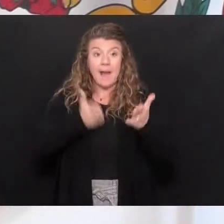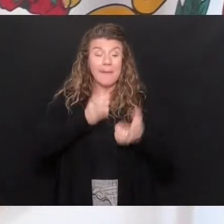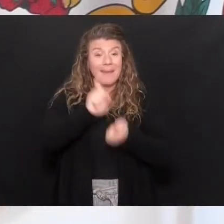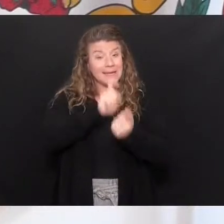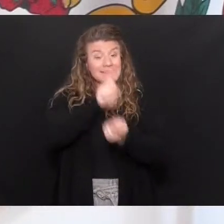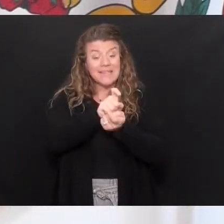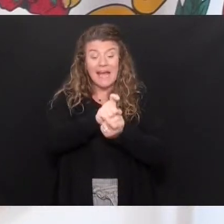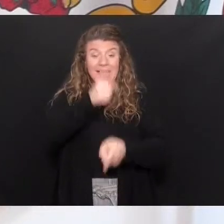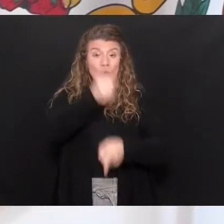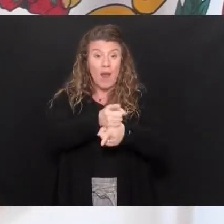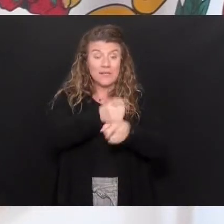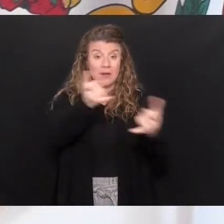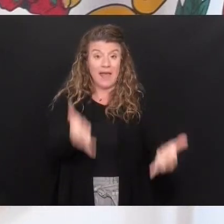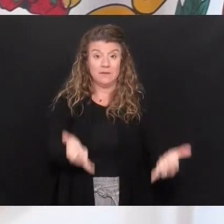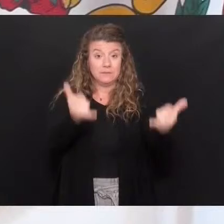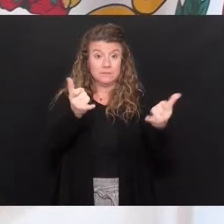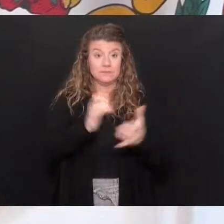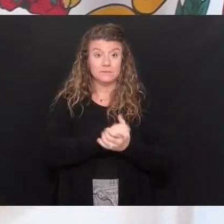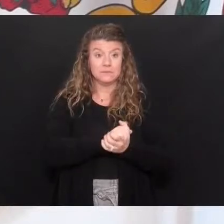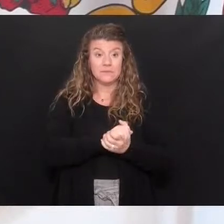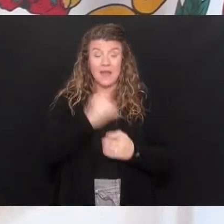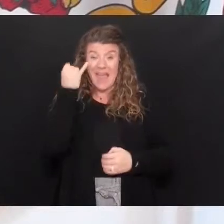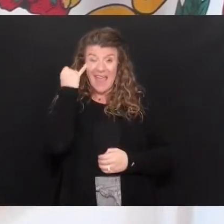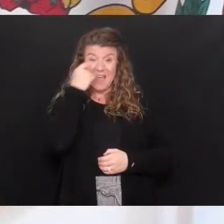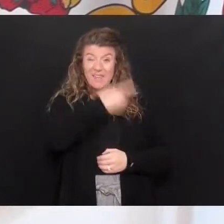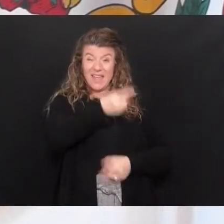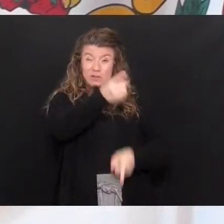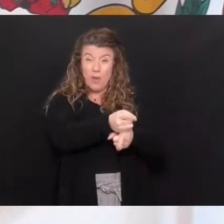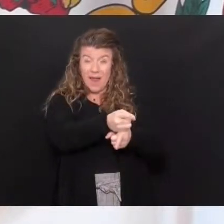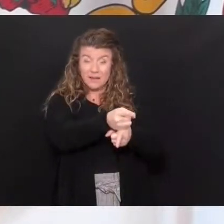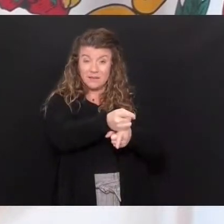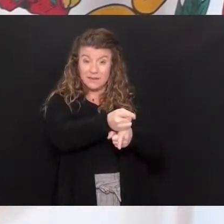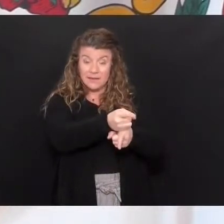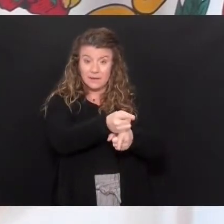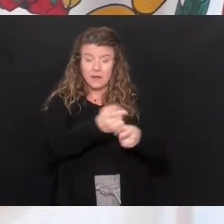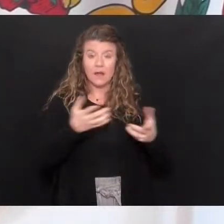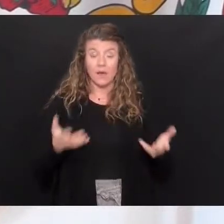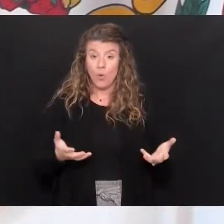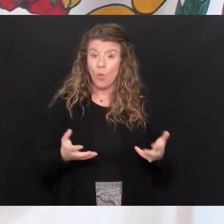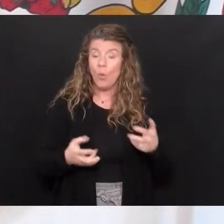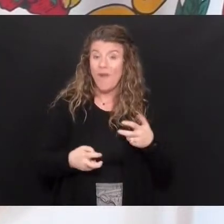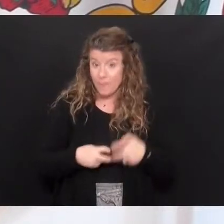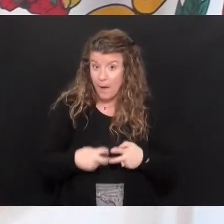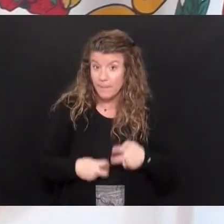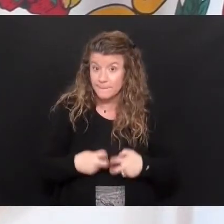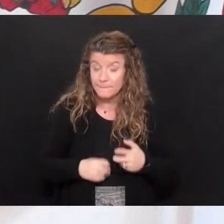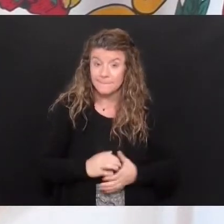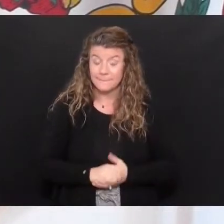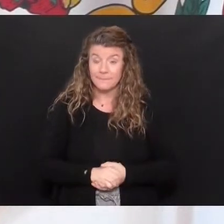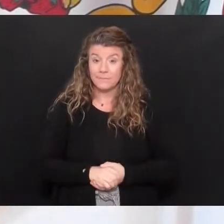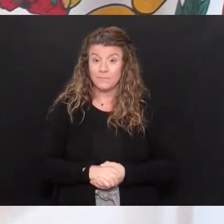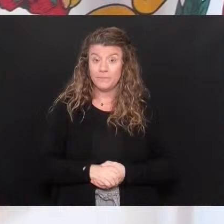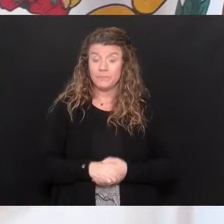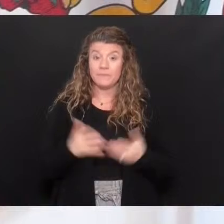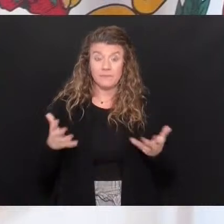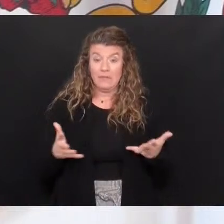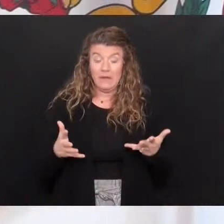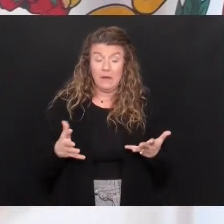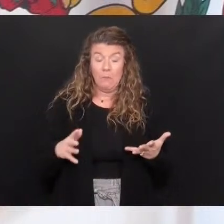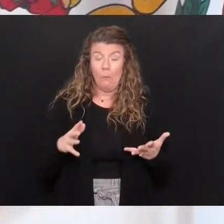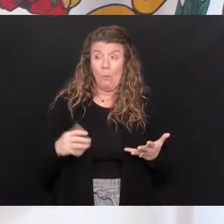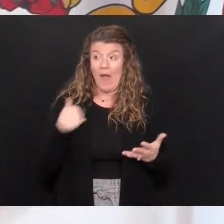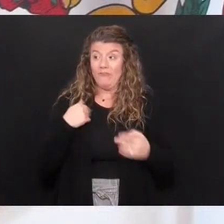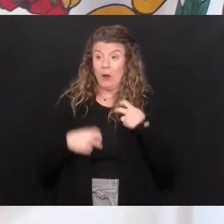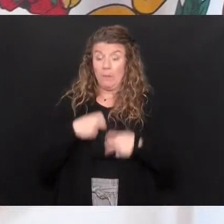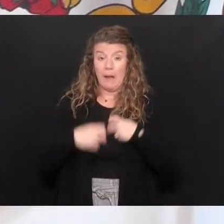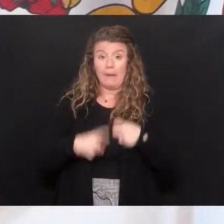exactly right today. And if he's right, we got a problem. We got a problem to be able to really